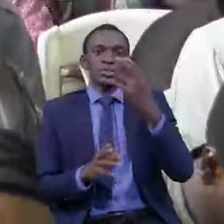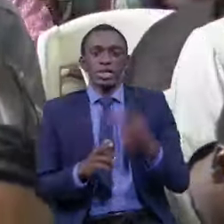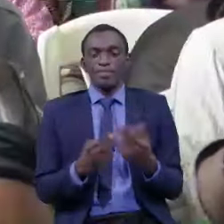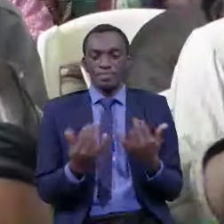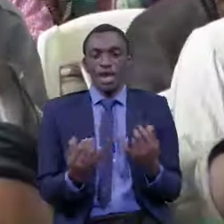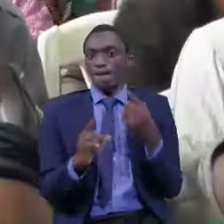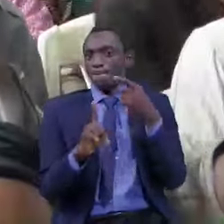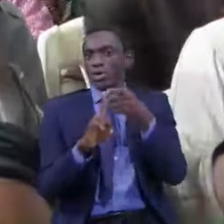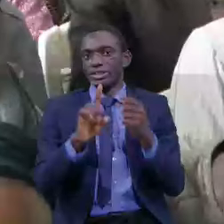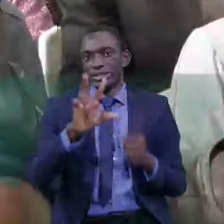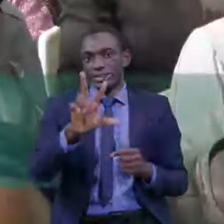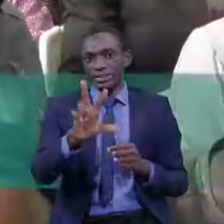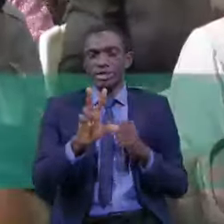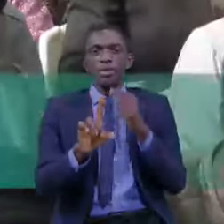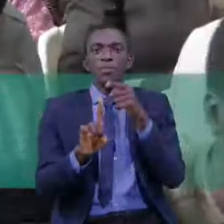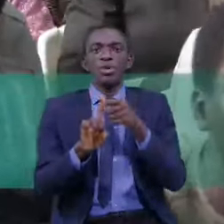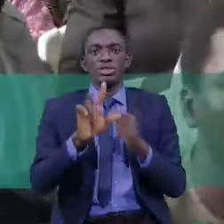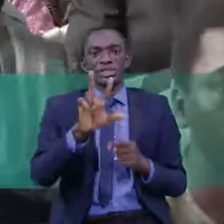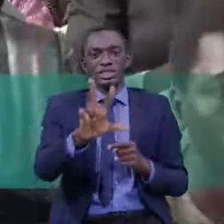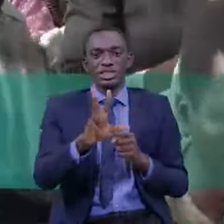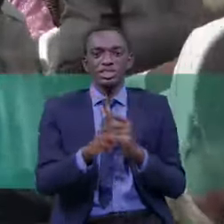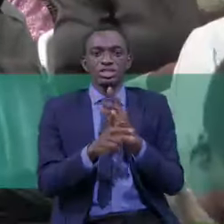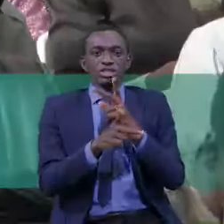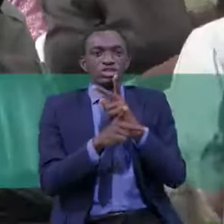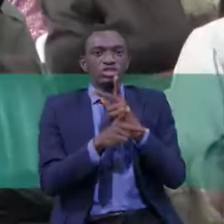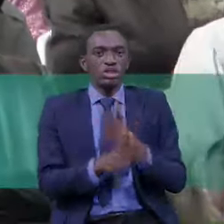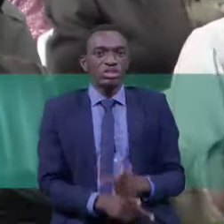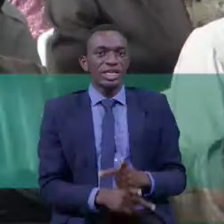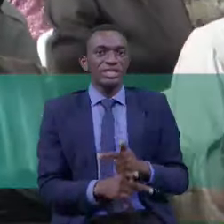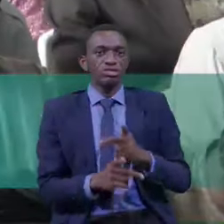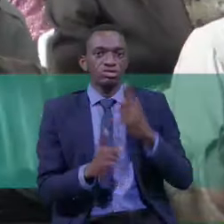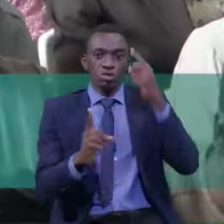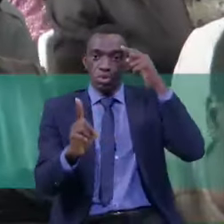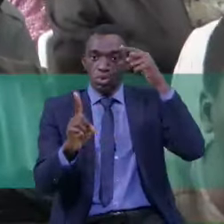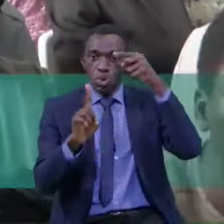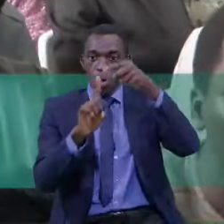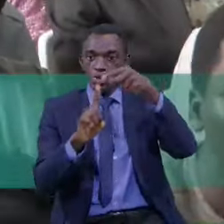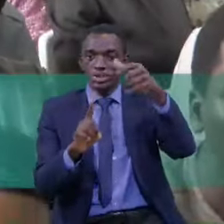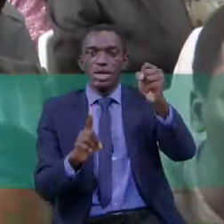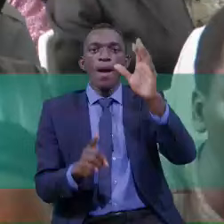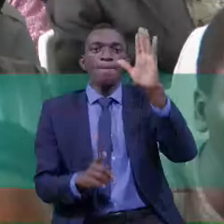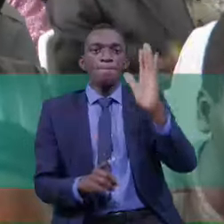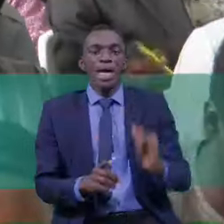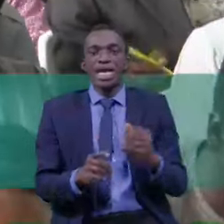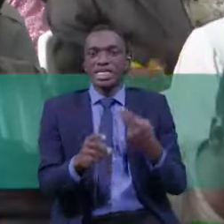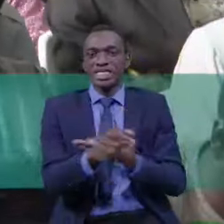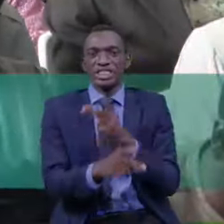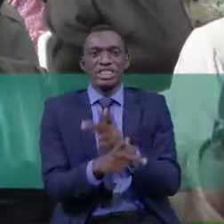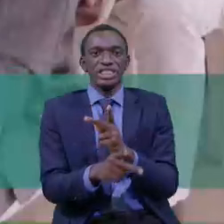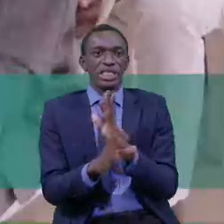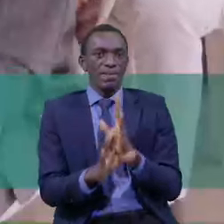at sustaining goals by shepherds and